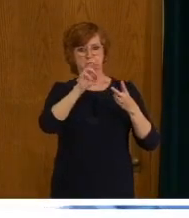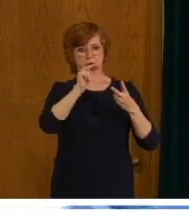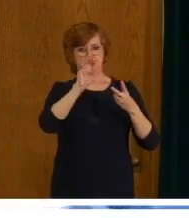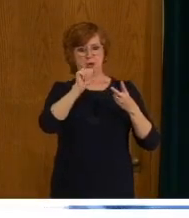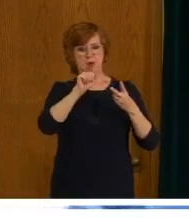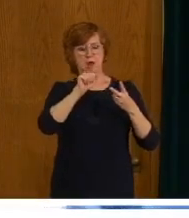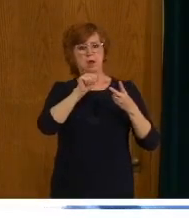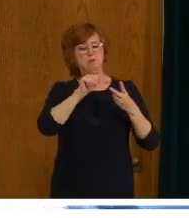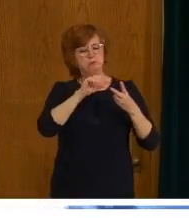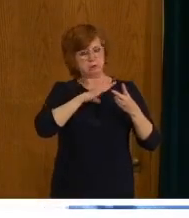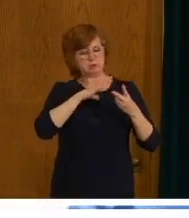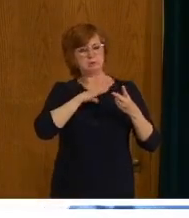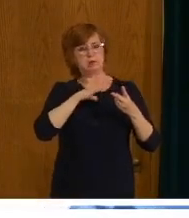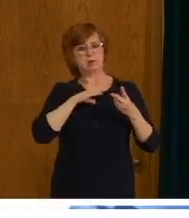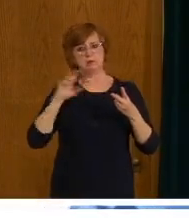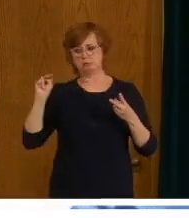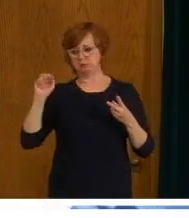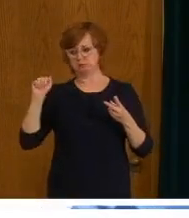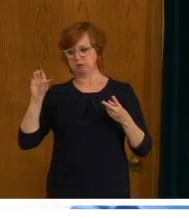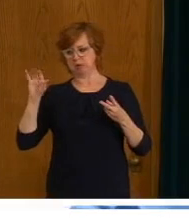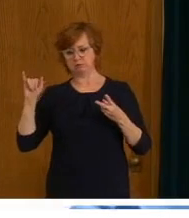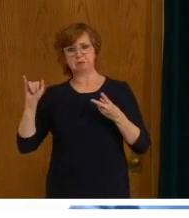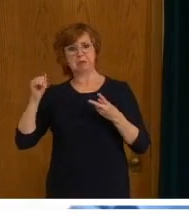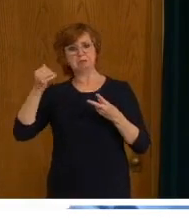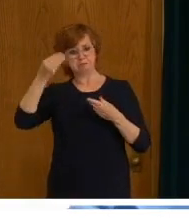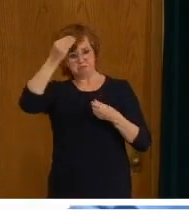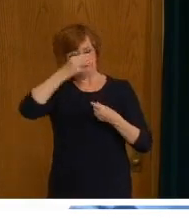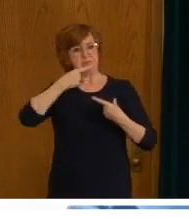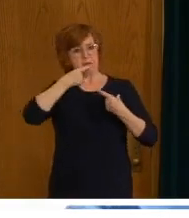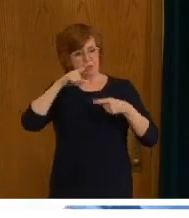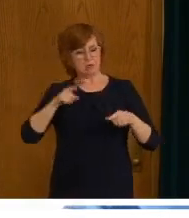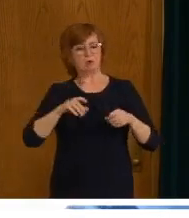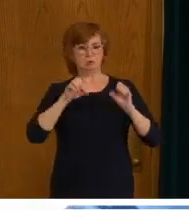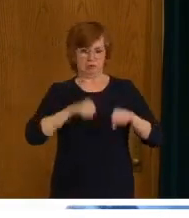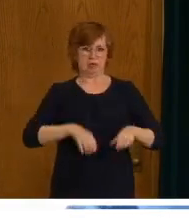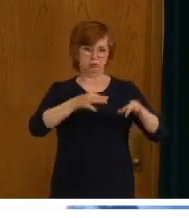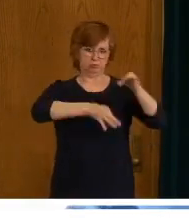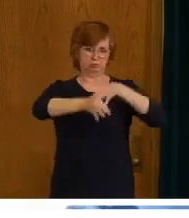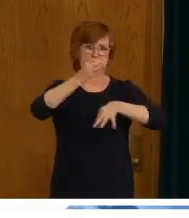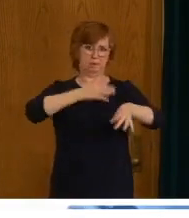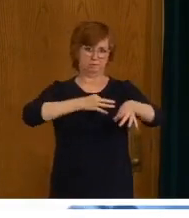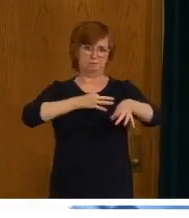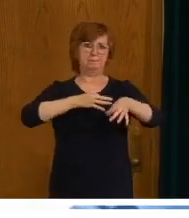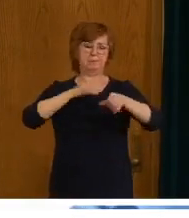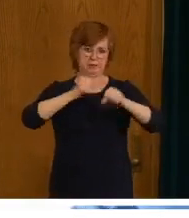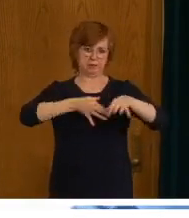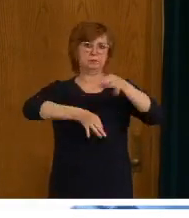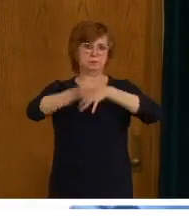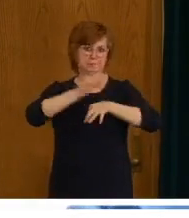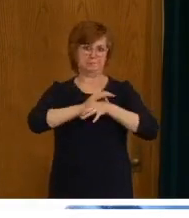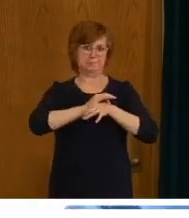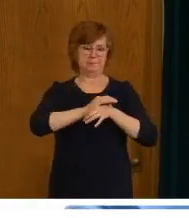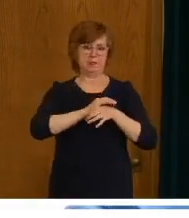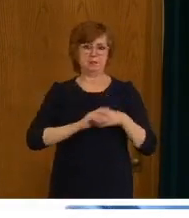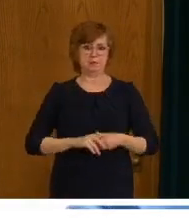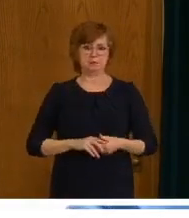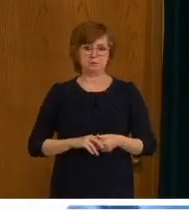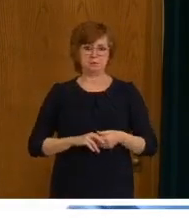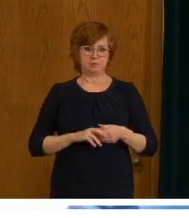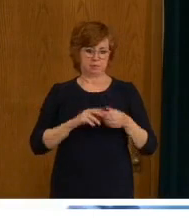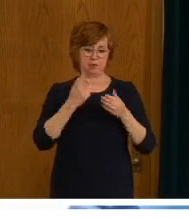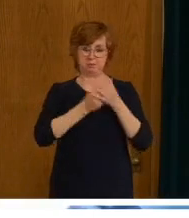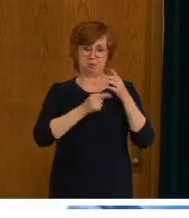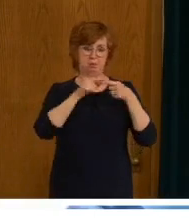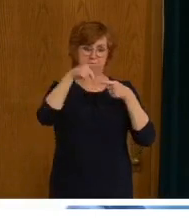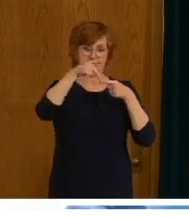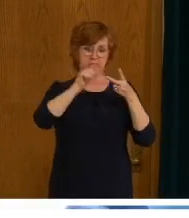you can choose to receive another vaccine instead of AstraZeneca second dose. Both are equally effective. Both